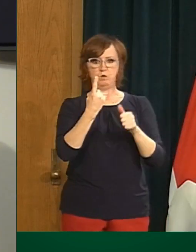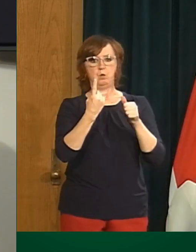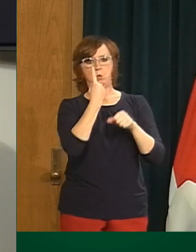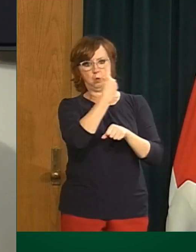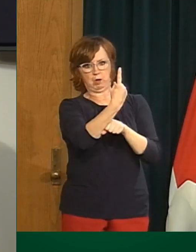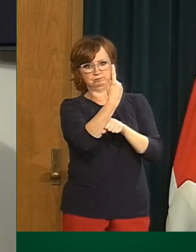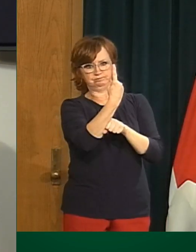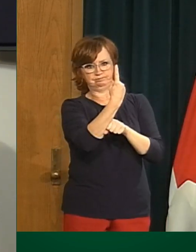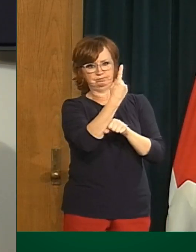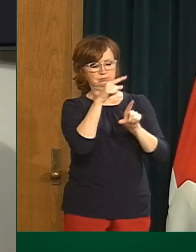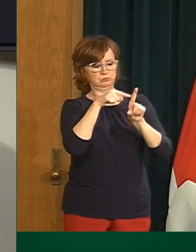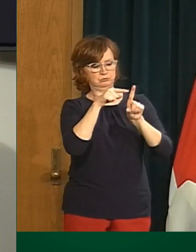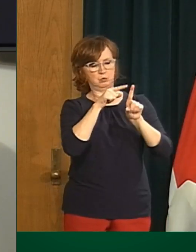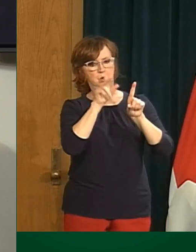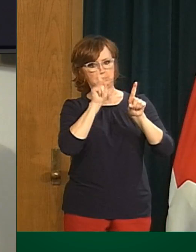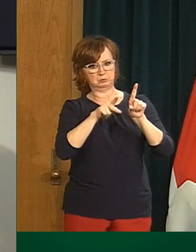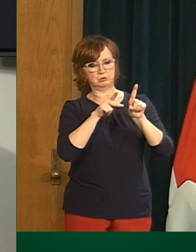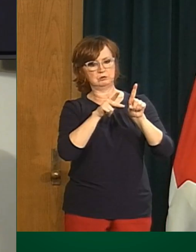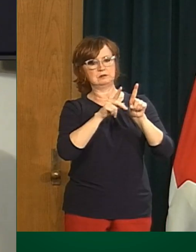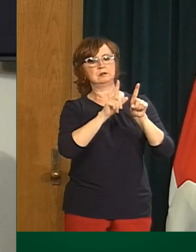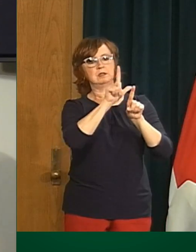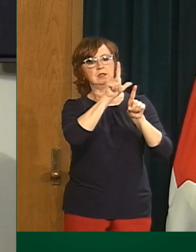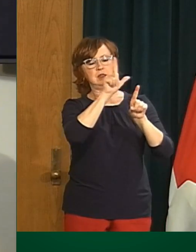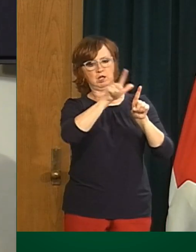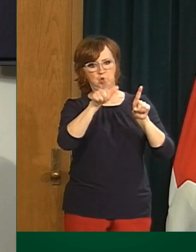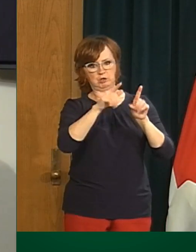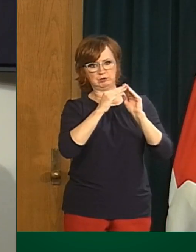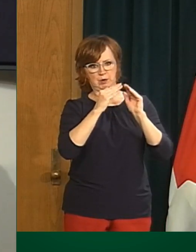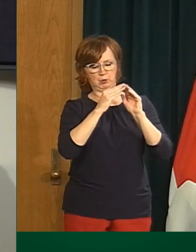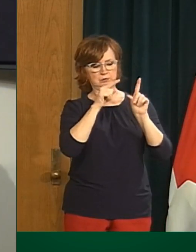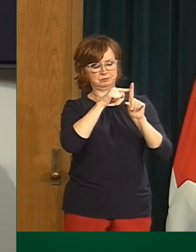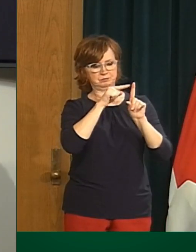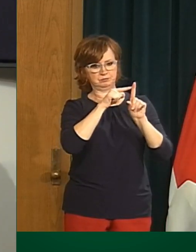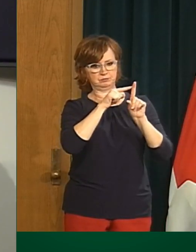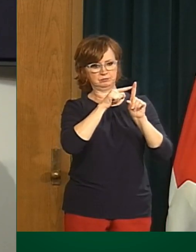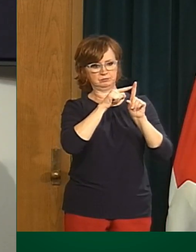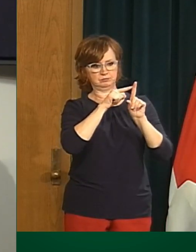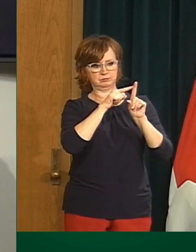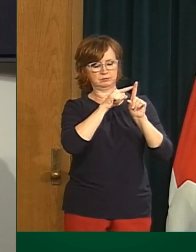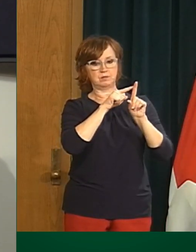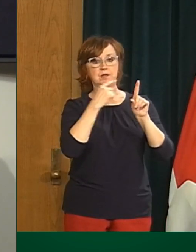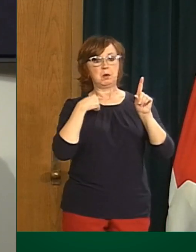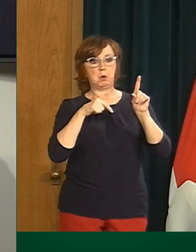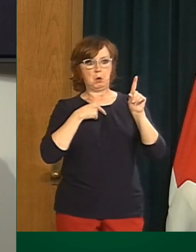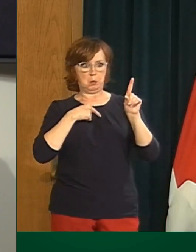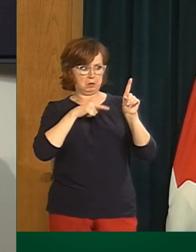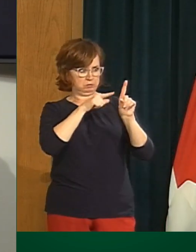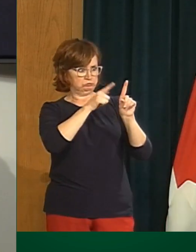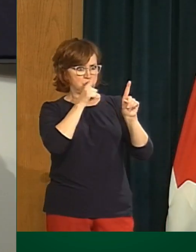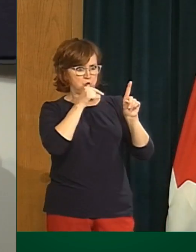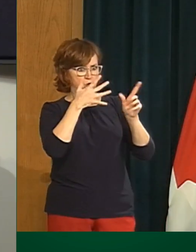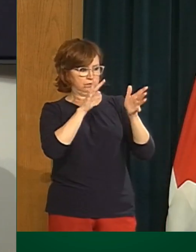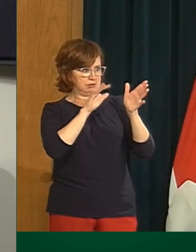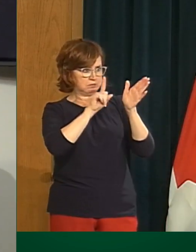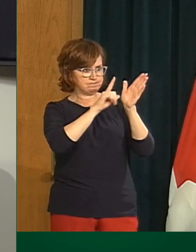case of COVID-19 was diagnosed in La Loche. And through our contact tracing process, which